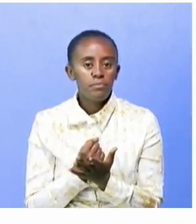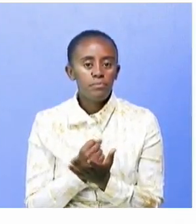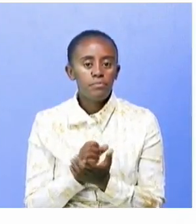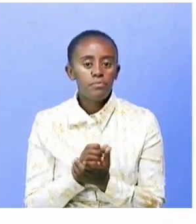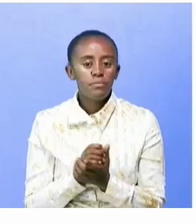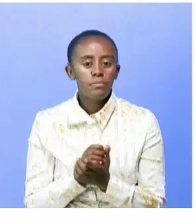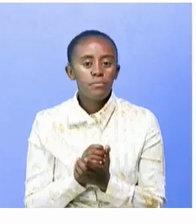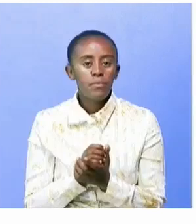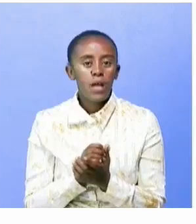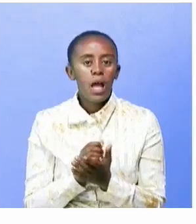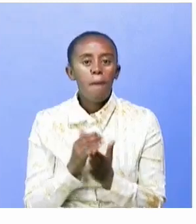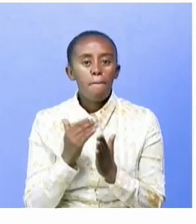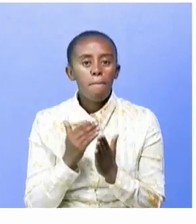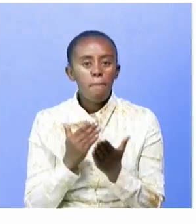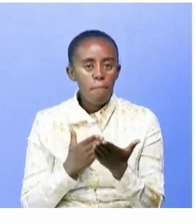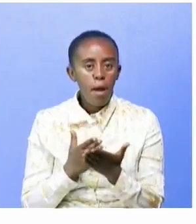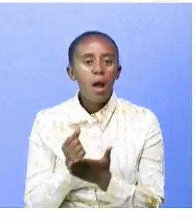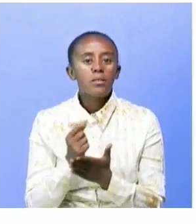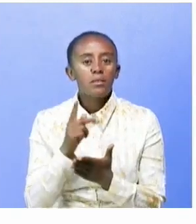part